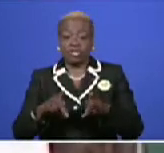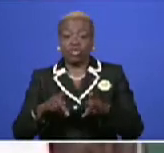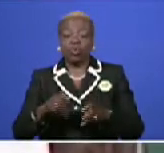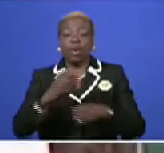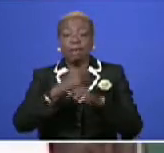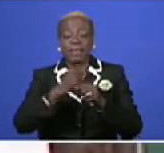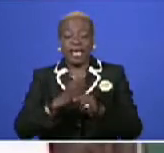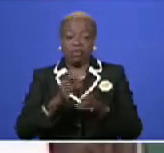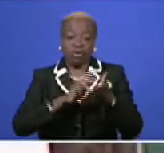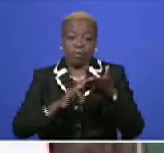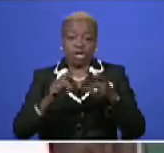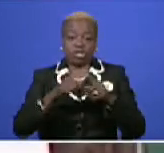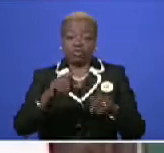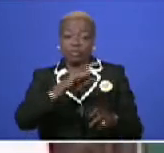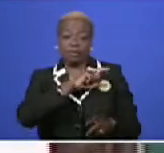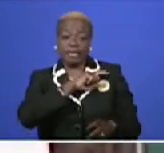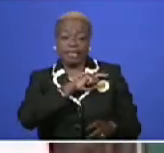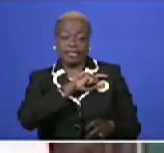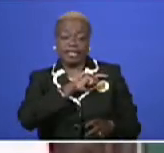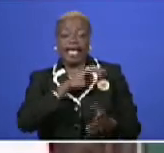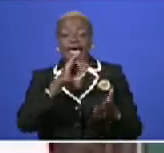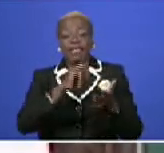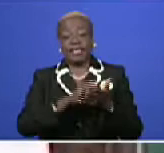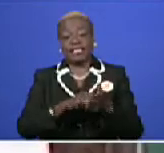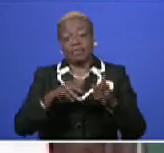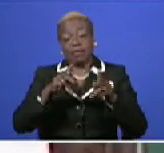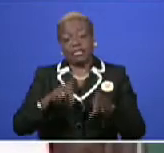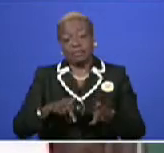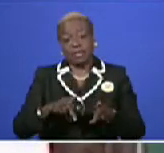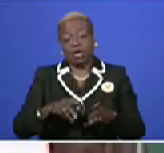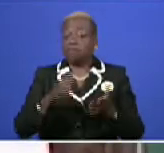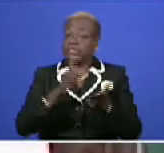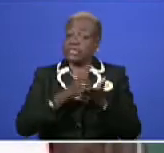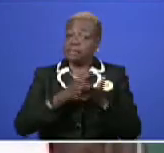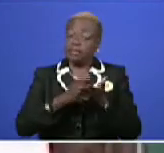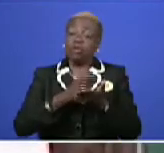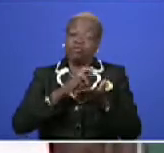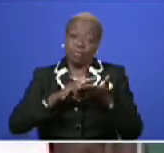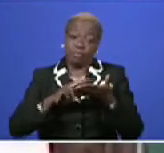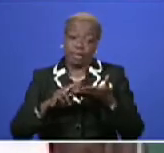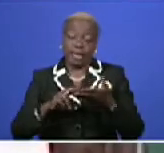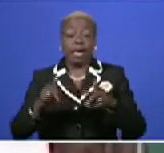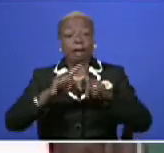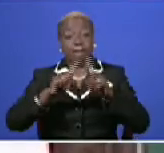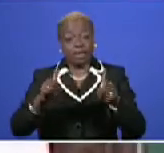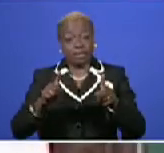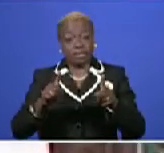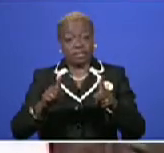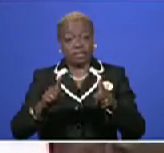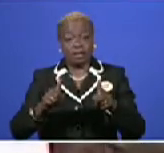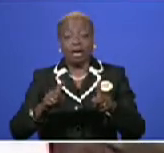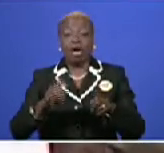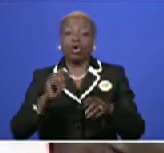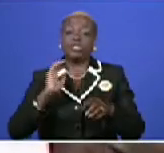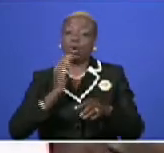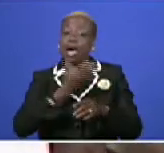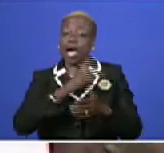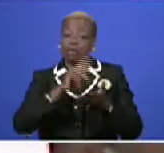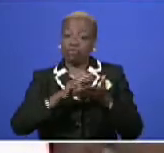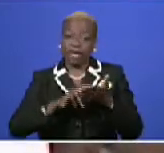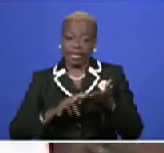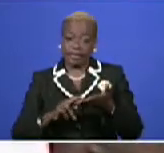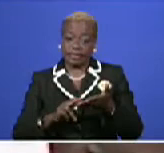police, and there is that possibility of double reporting. But according to our records, Mr.